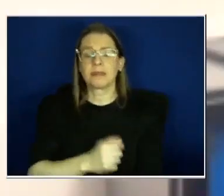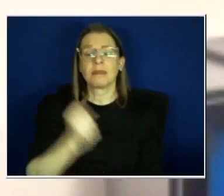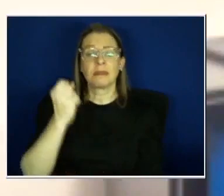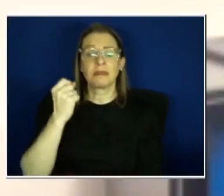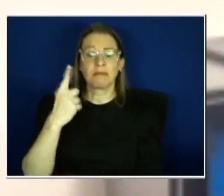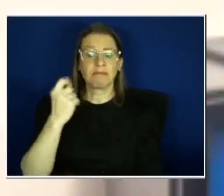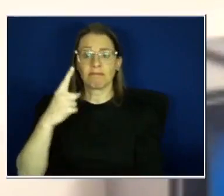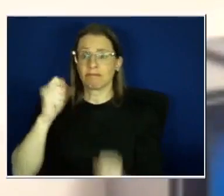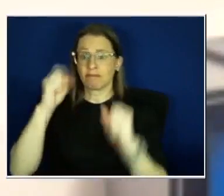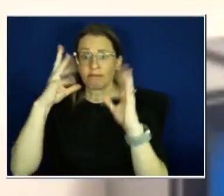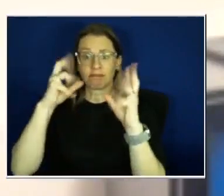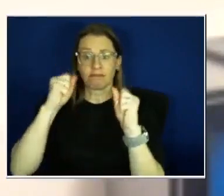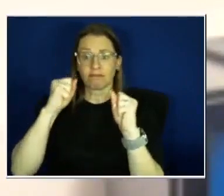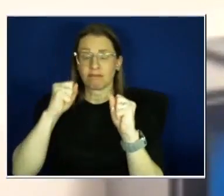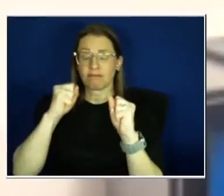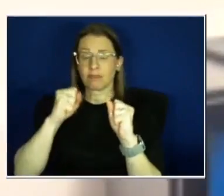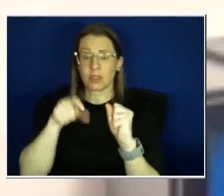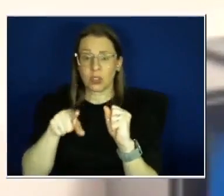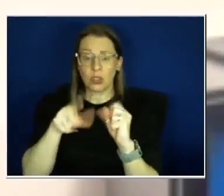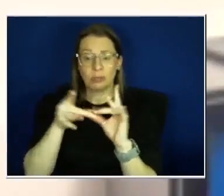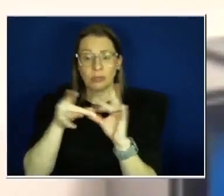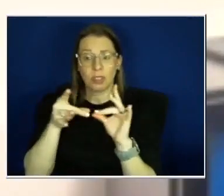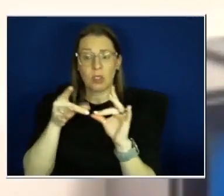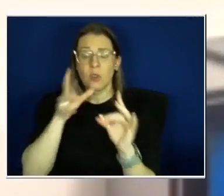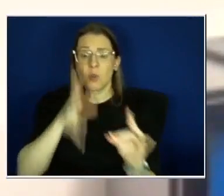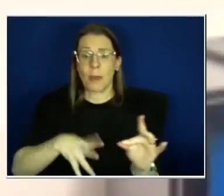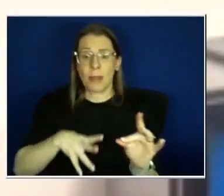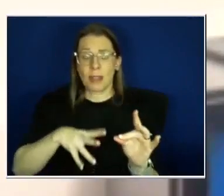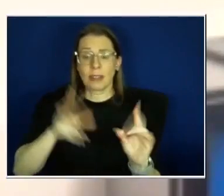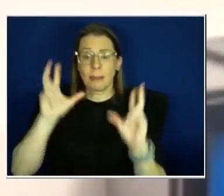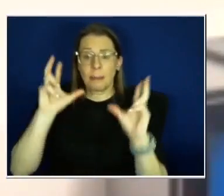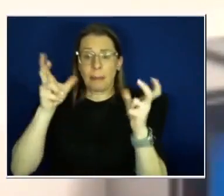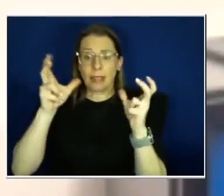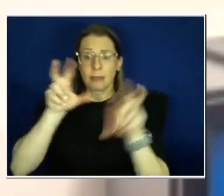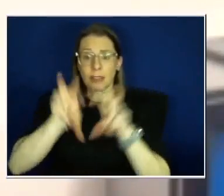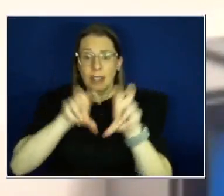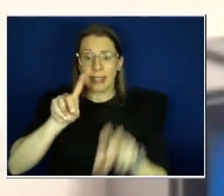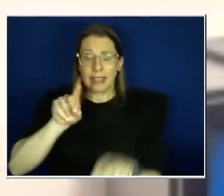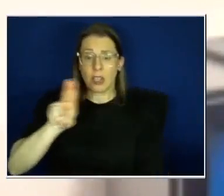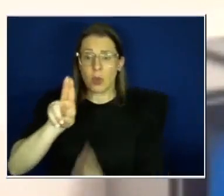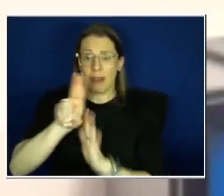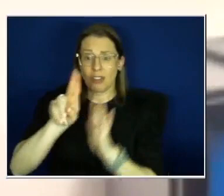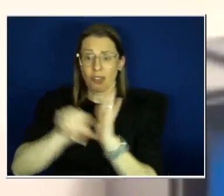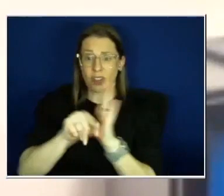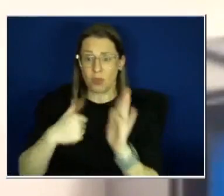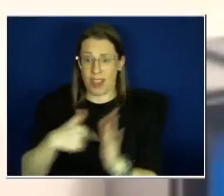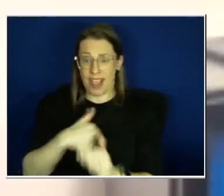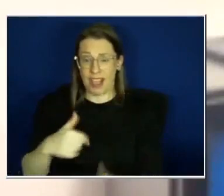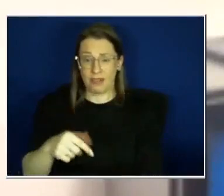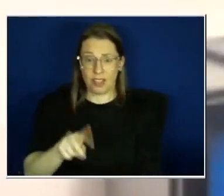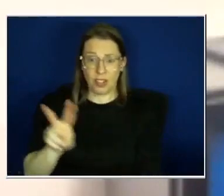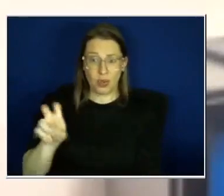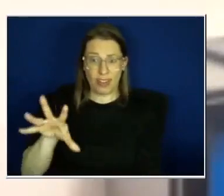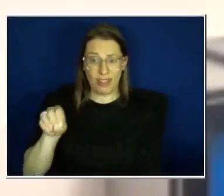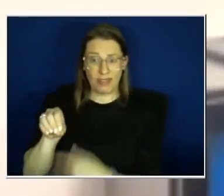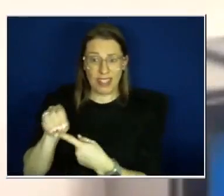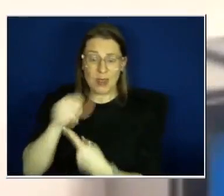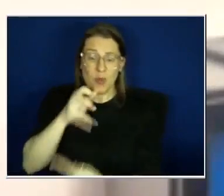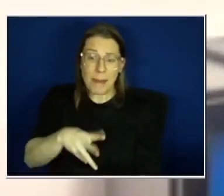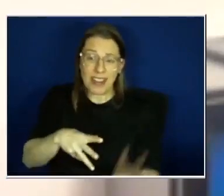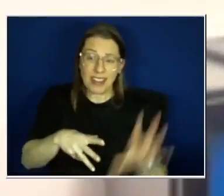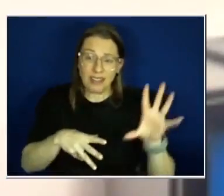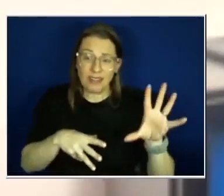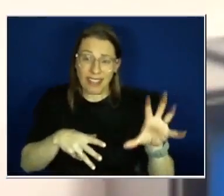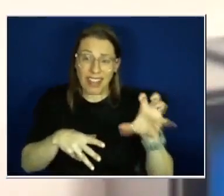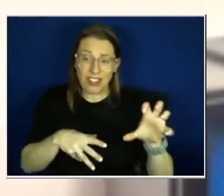it's amazing. You referenced the women's basketball tournament, and obviously at KU undergrad, we have 500 athletes, 250 are women, and it's just